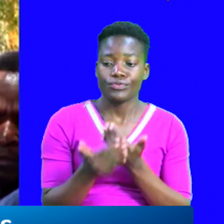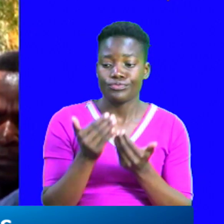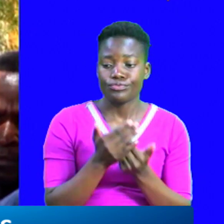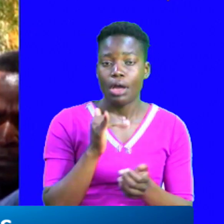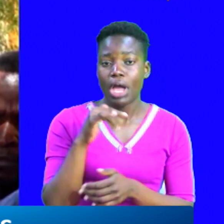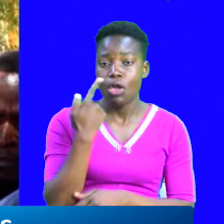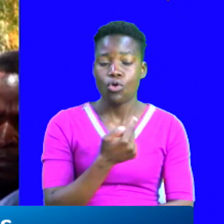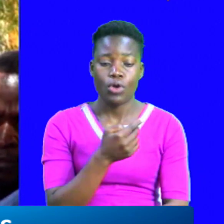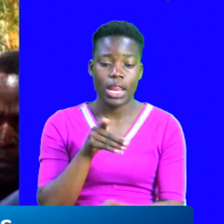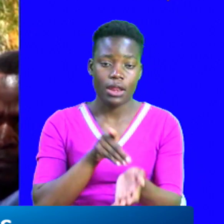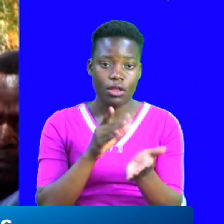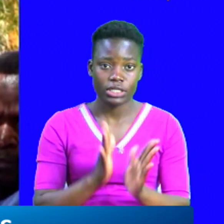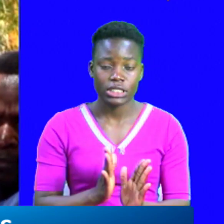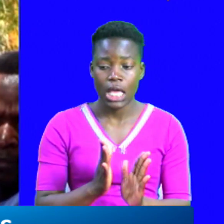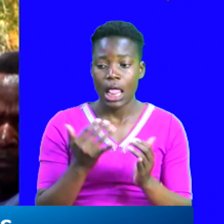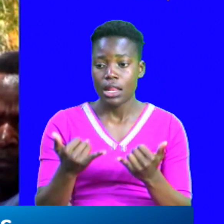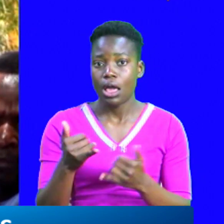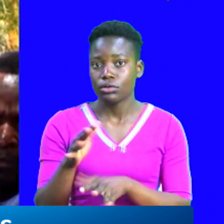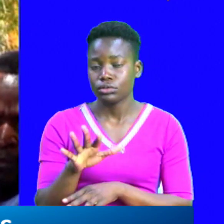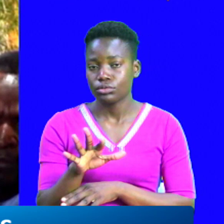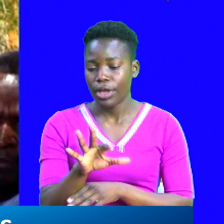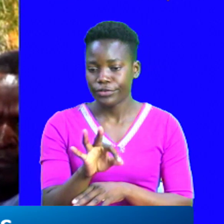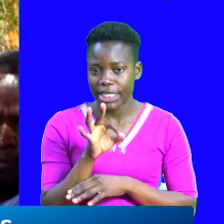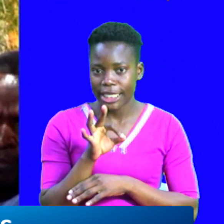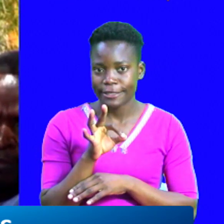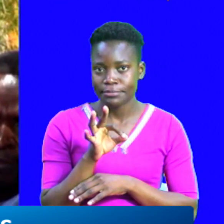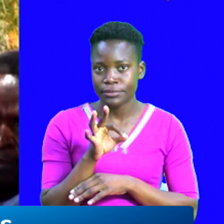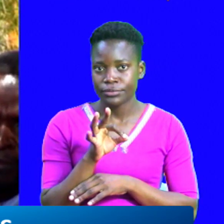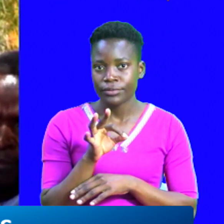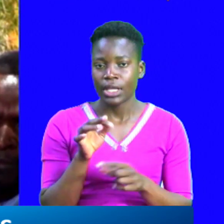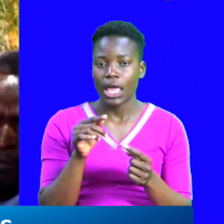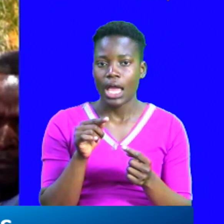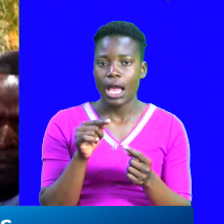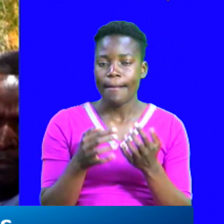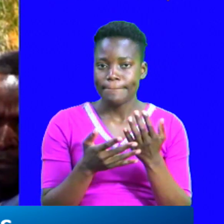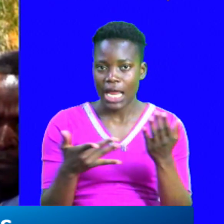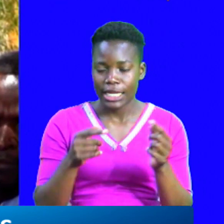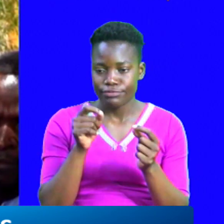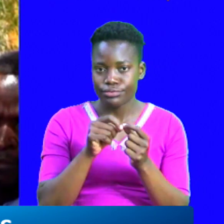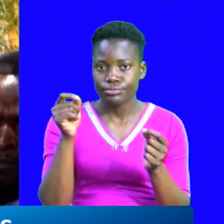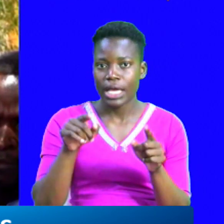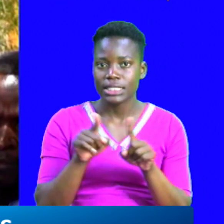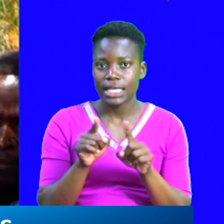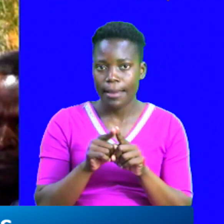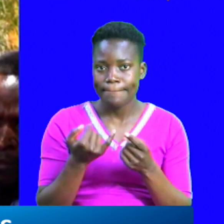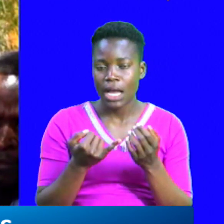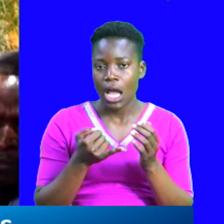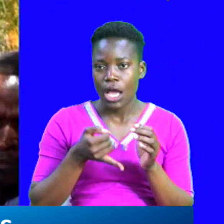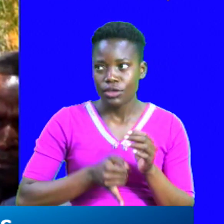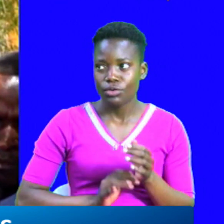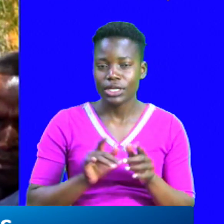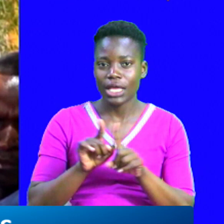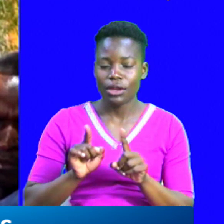madaktari. Tumechukua sampuli ya damu, mkojo, kinyesi